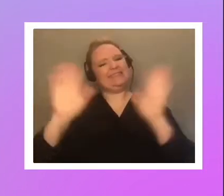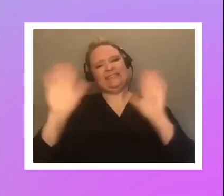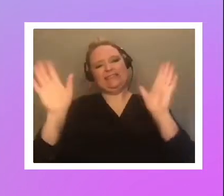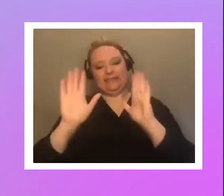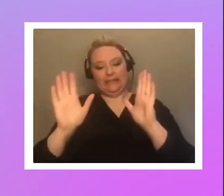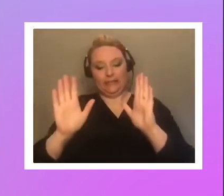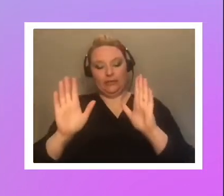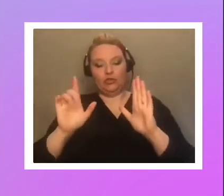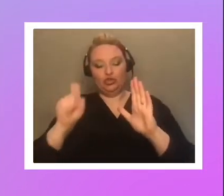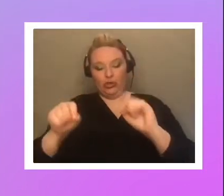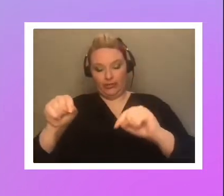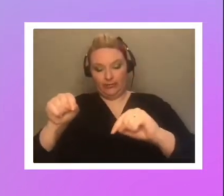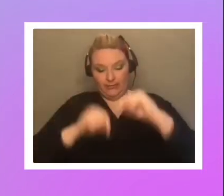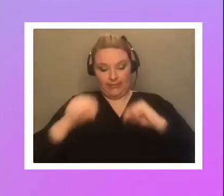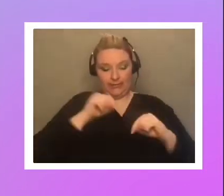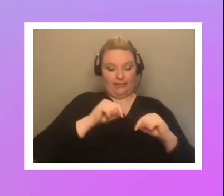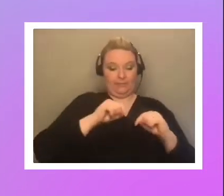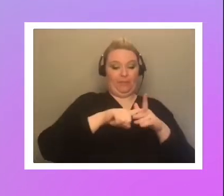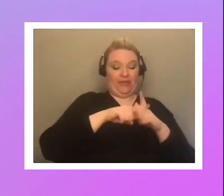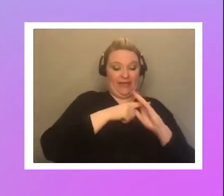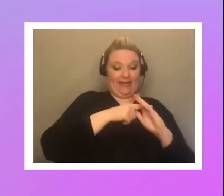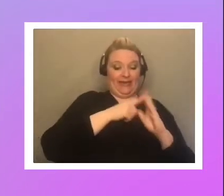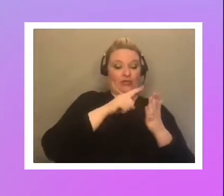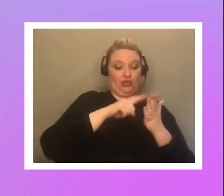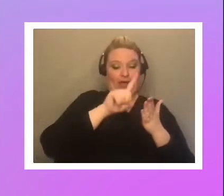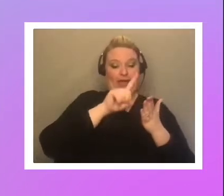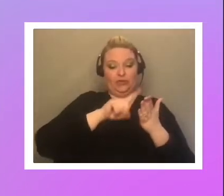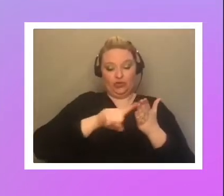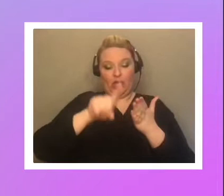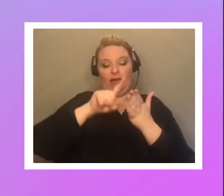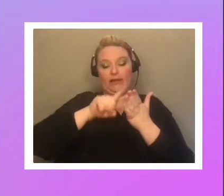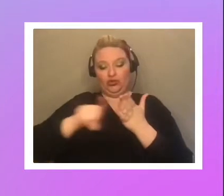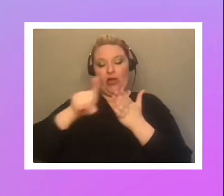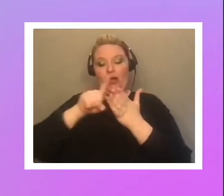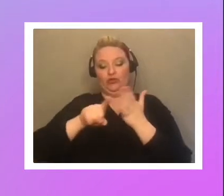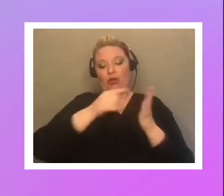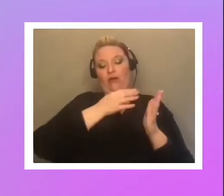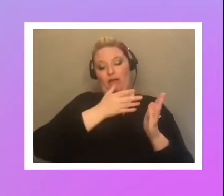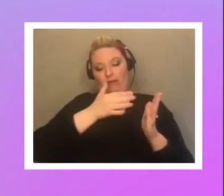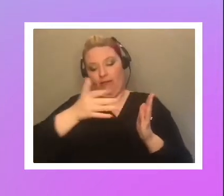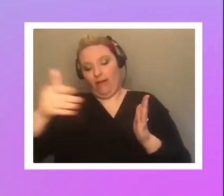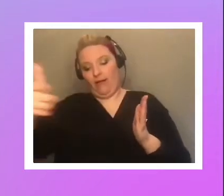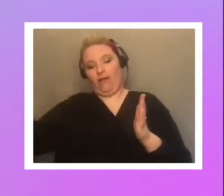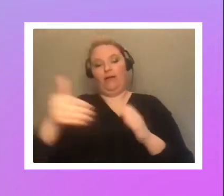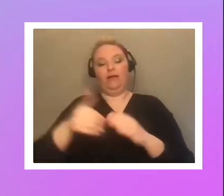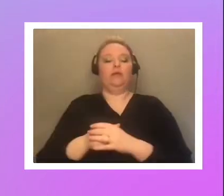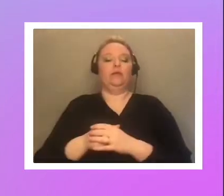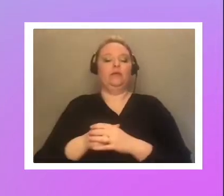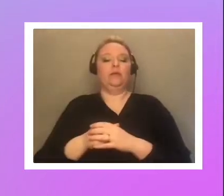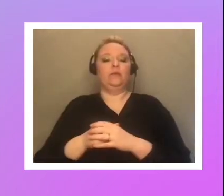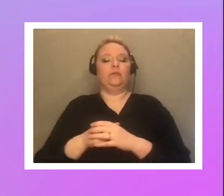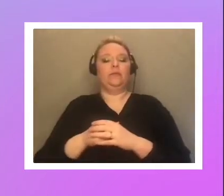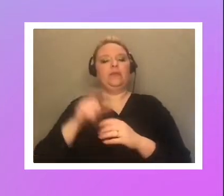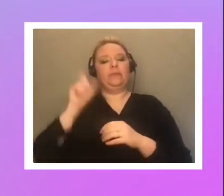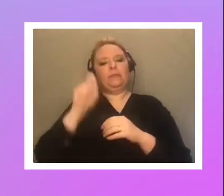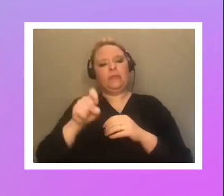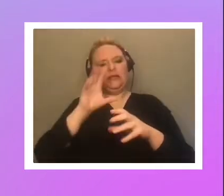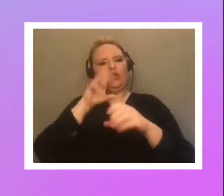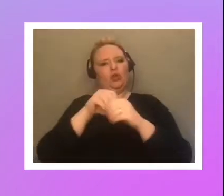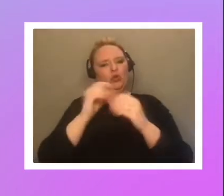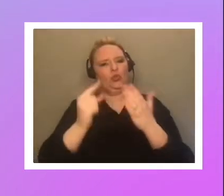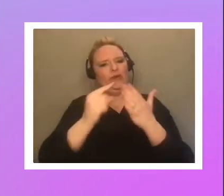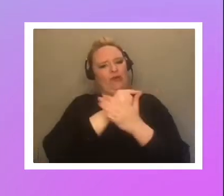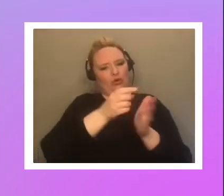team to check their work as they go along. So include those reviews